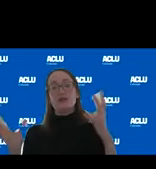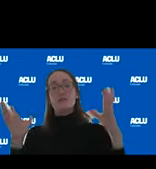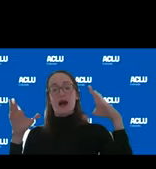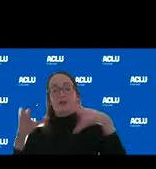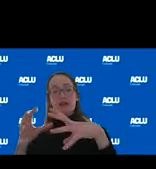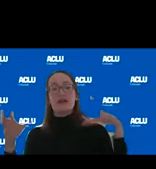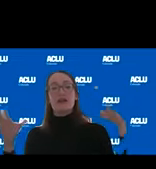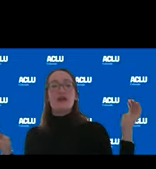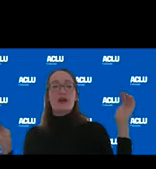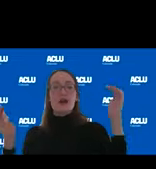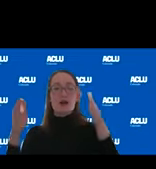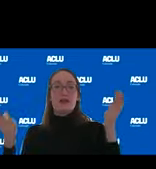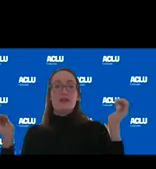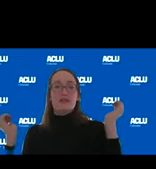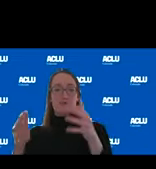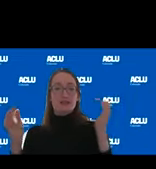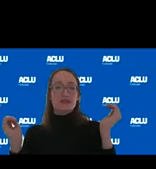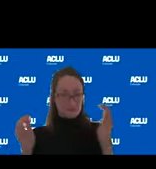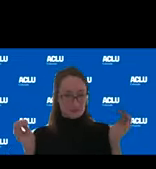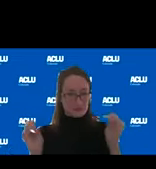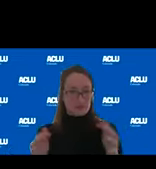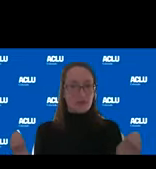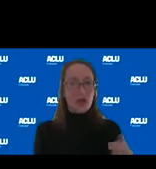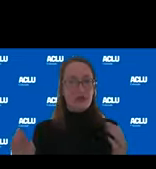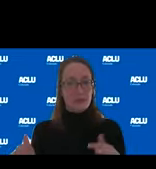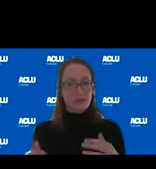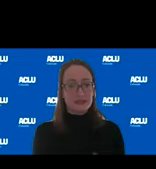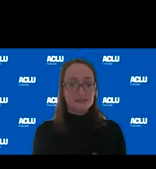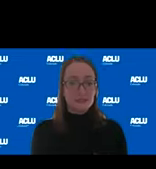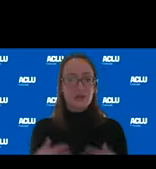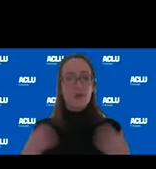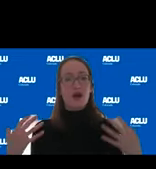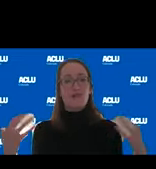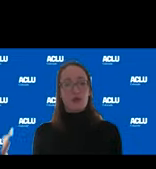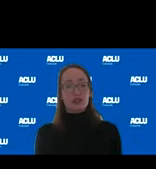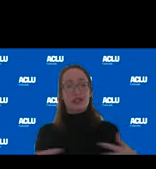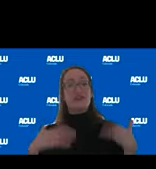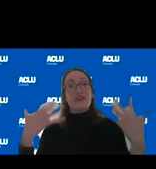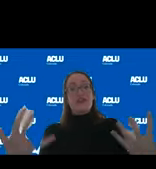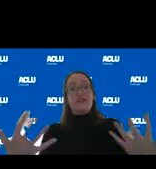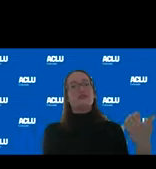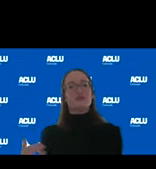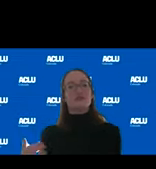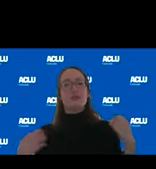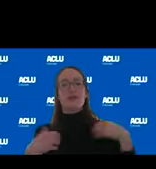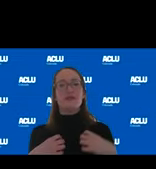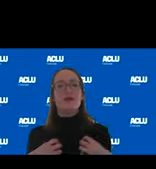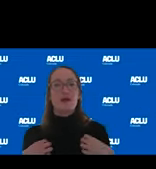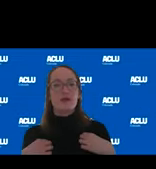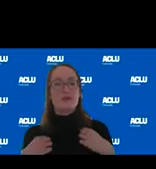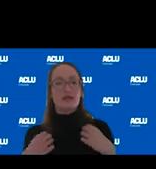don't want to bottleneck the counting of those ballots, because voters should have faith in the system